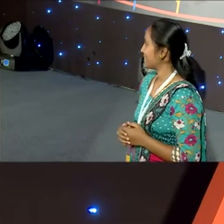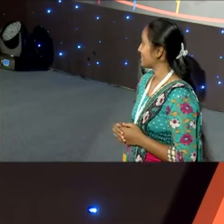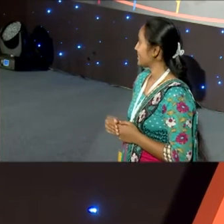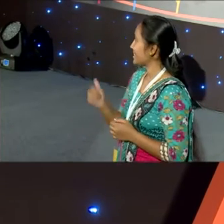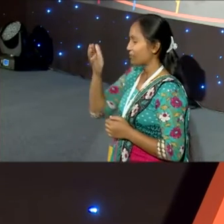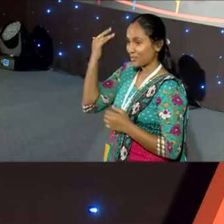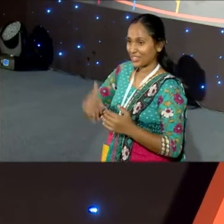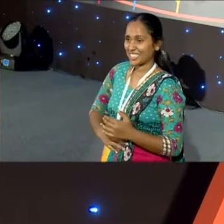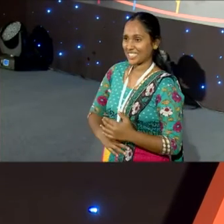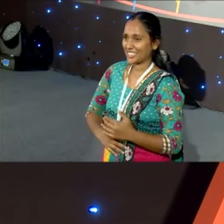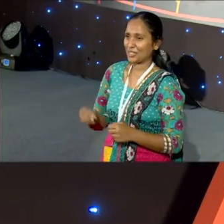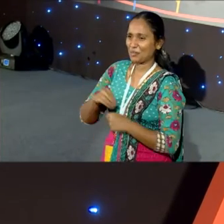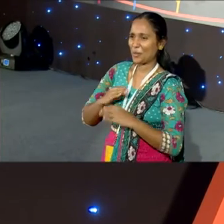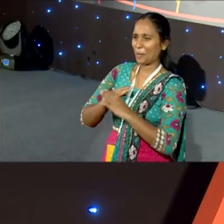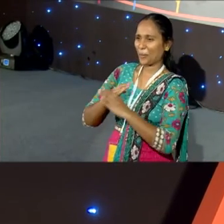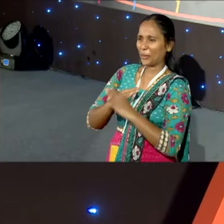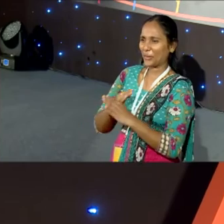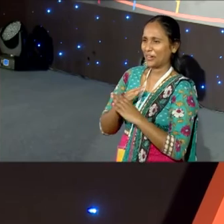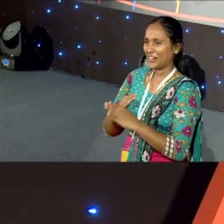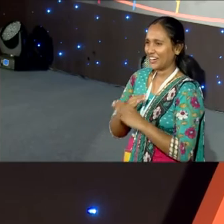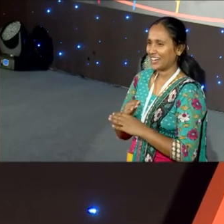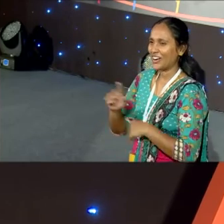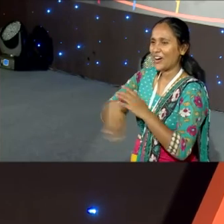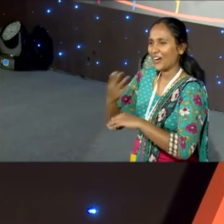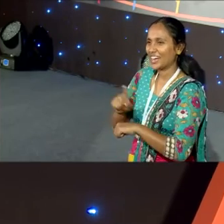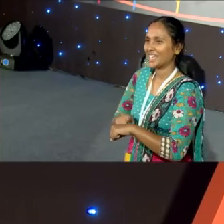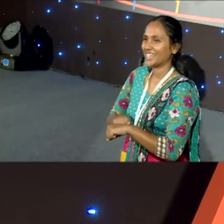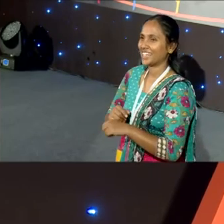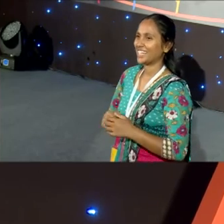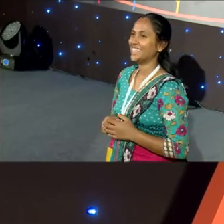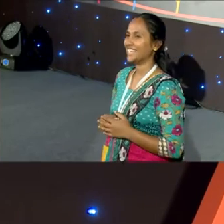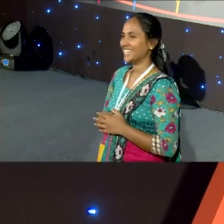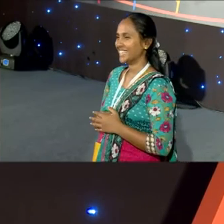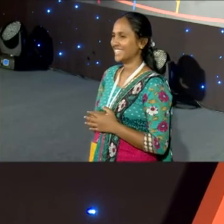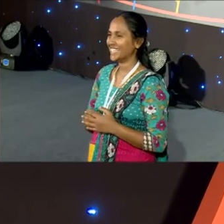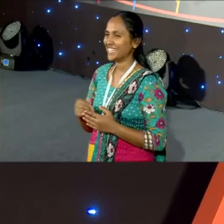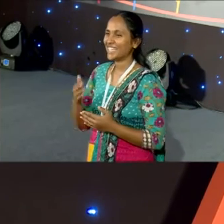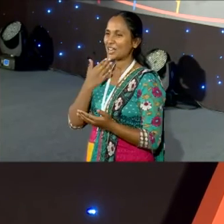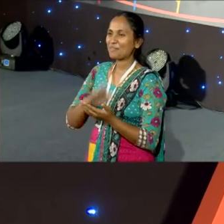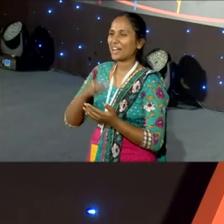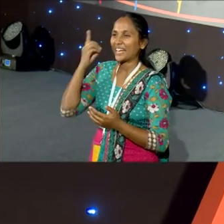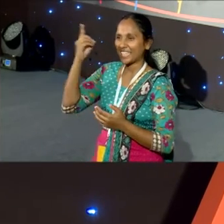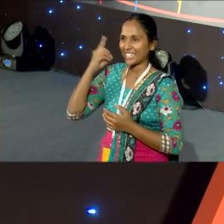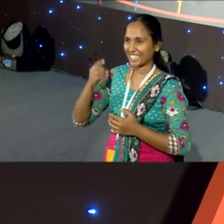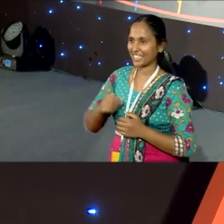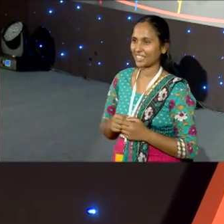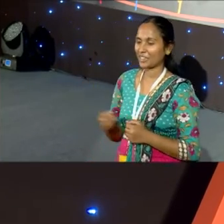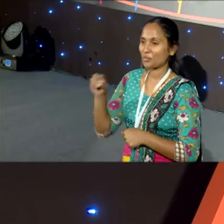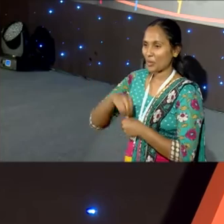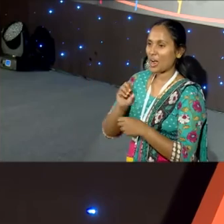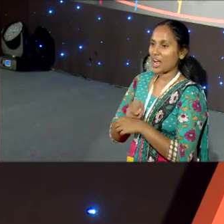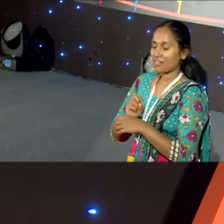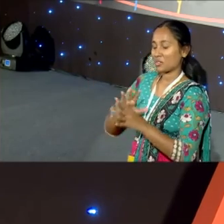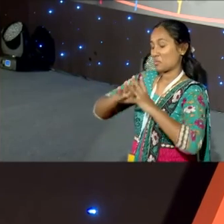their stomach is really protesting. You know, all the time. So that's how you get bad dreams, actually. By eating unwisely and